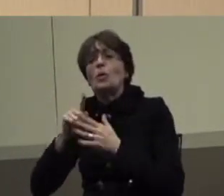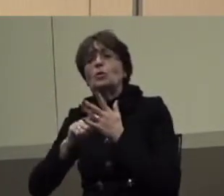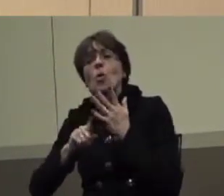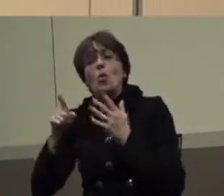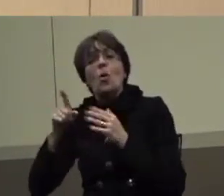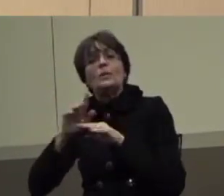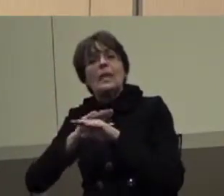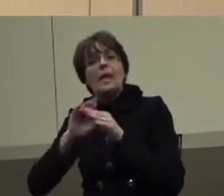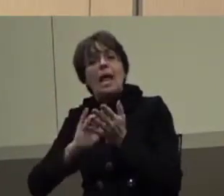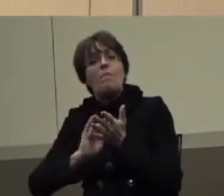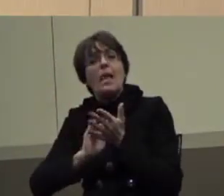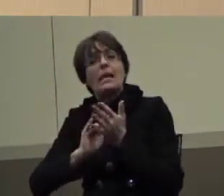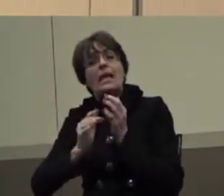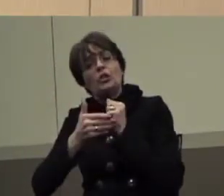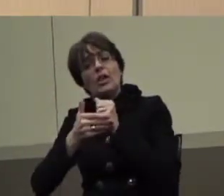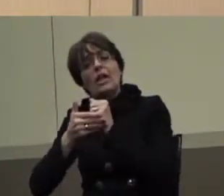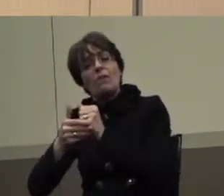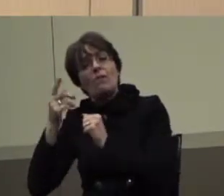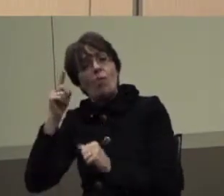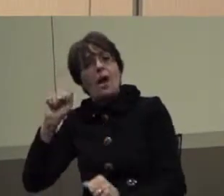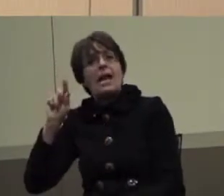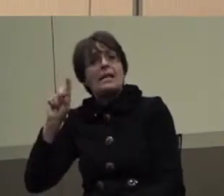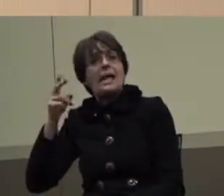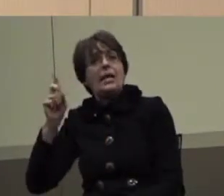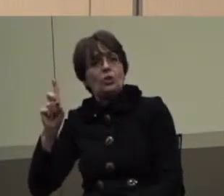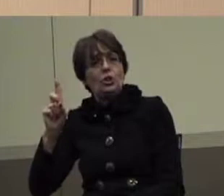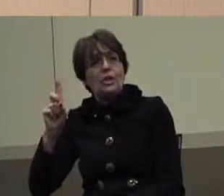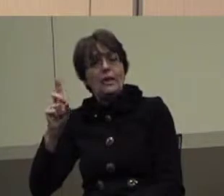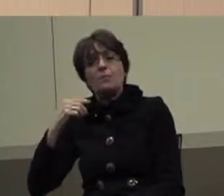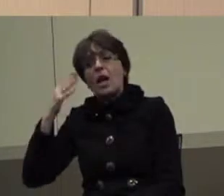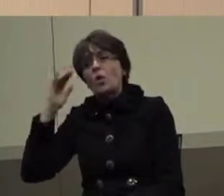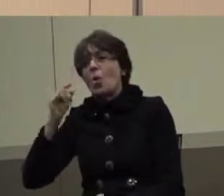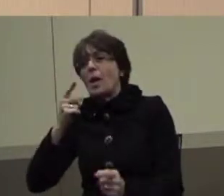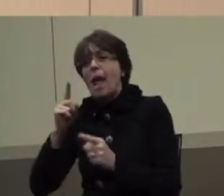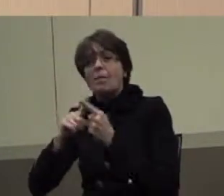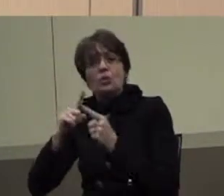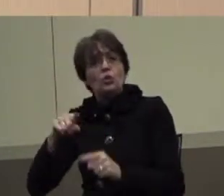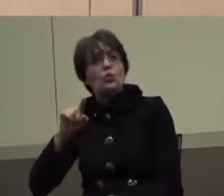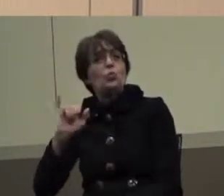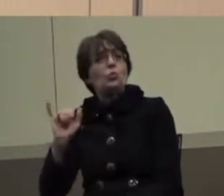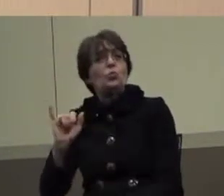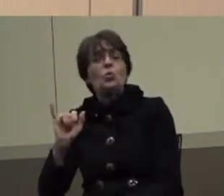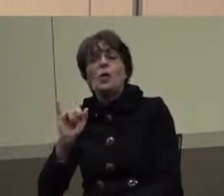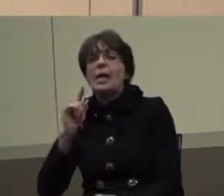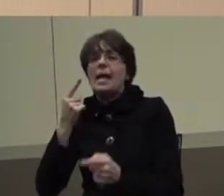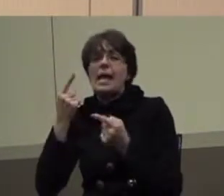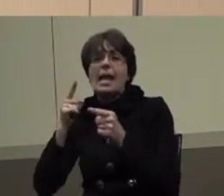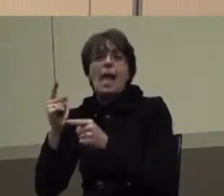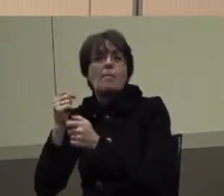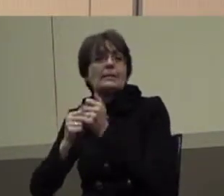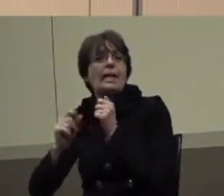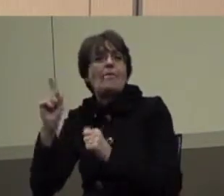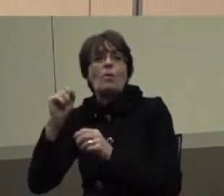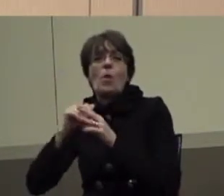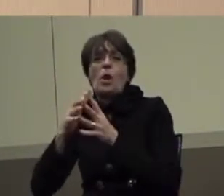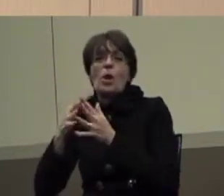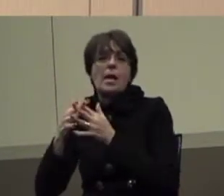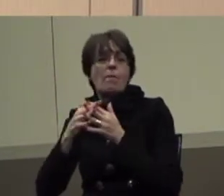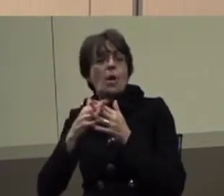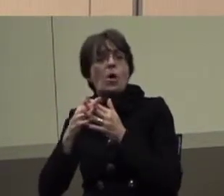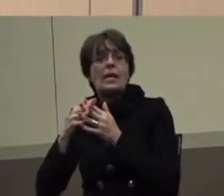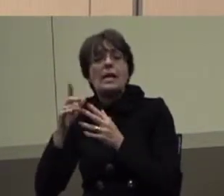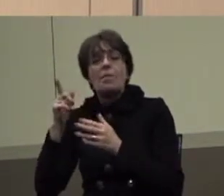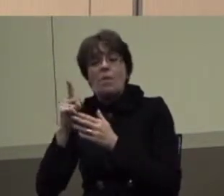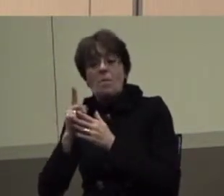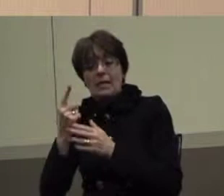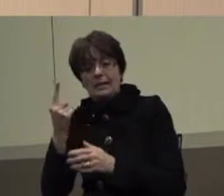non-medicated interventions for ADHD, and I know that this happens to you guys because it happens everywhere in America. The minute